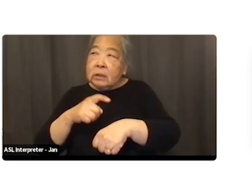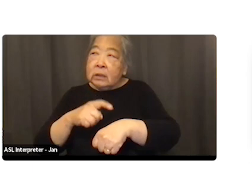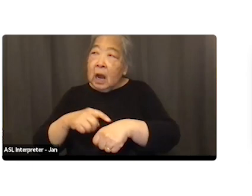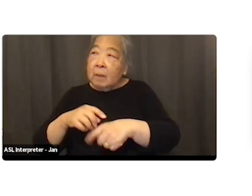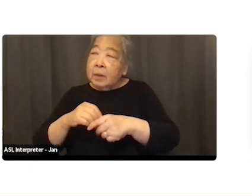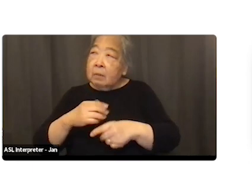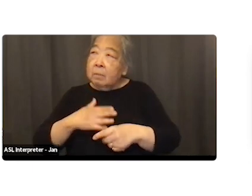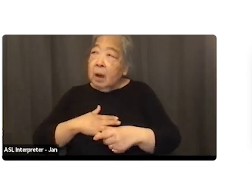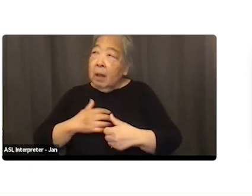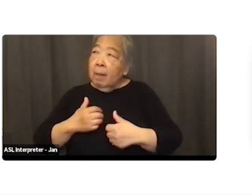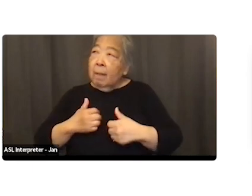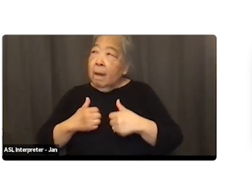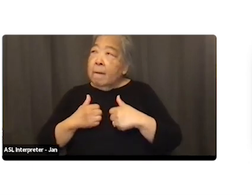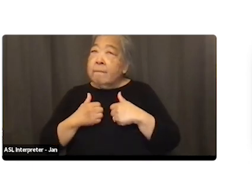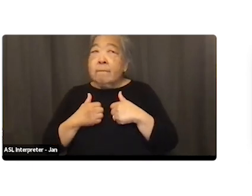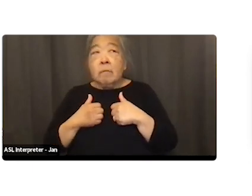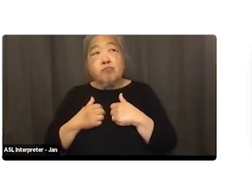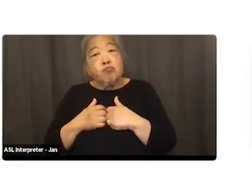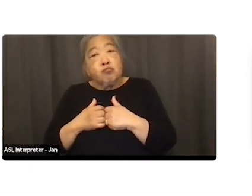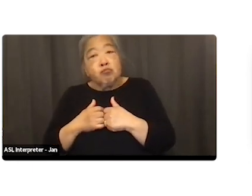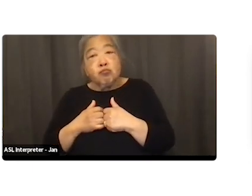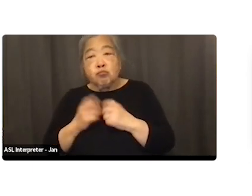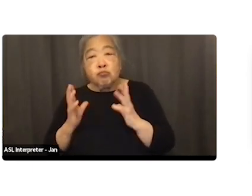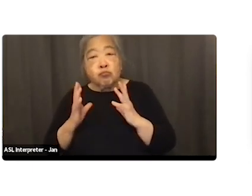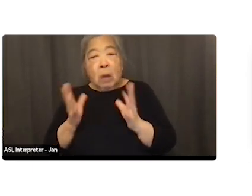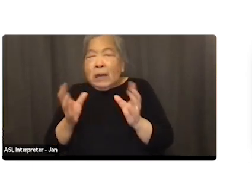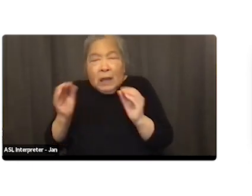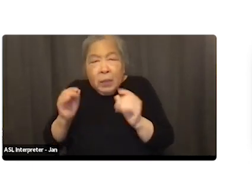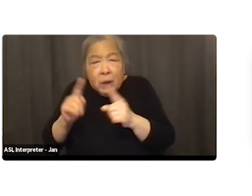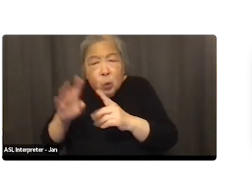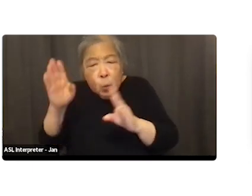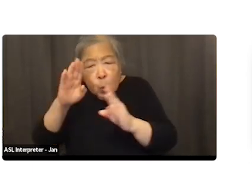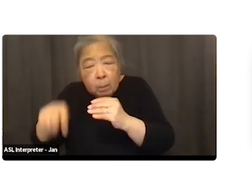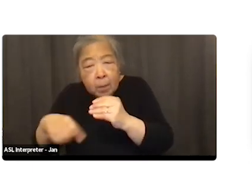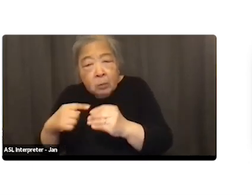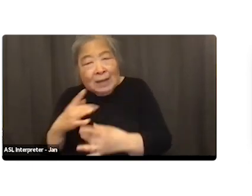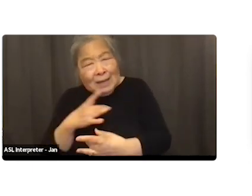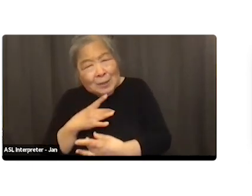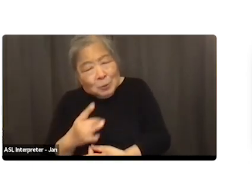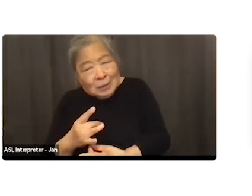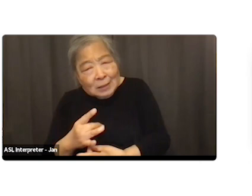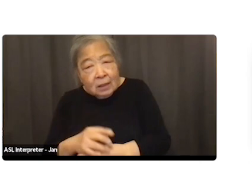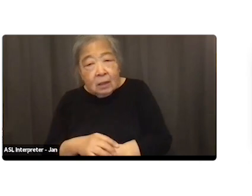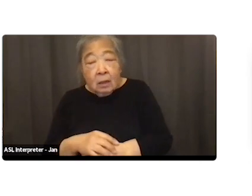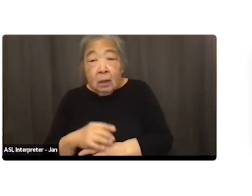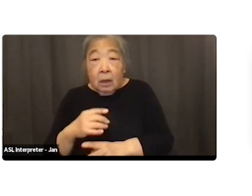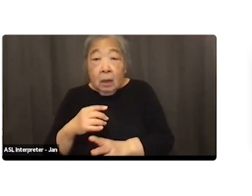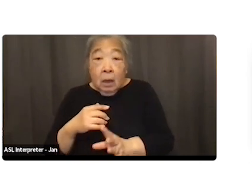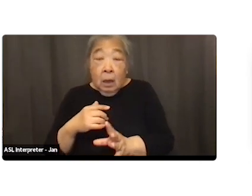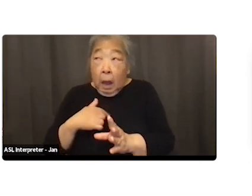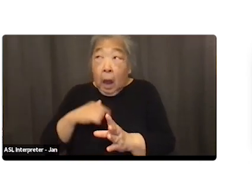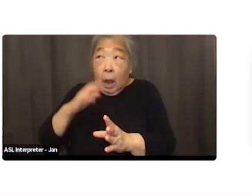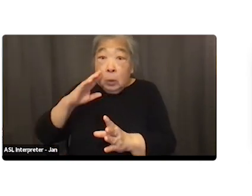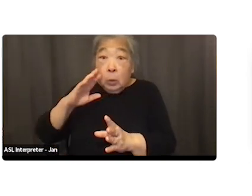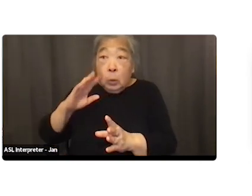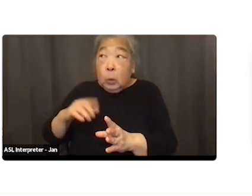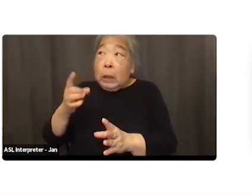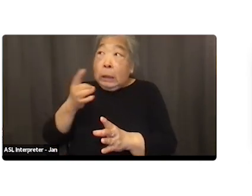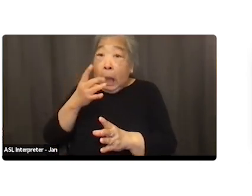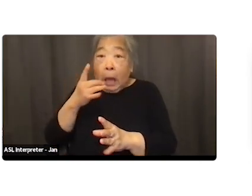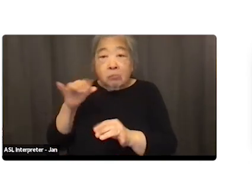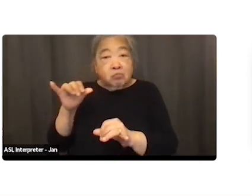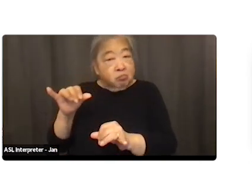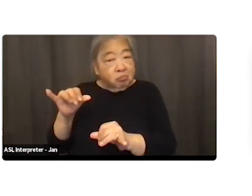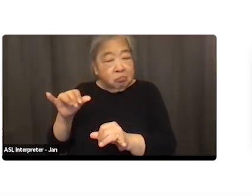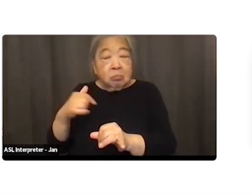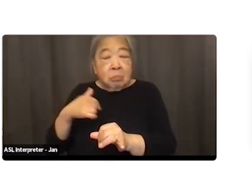to worry about. And it was really, really interesting. And basic shit, like, I knew my light wasn't gonna get cut off. You know, I